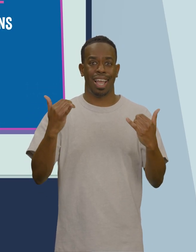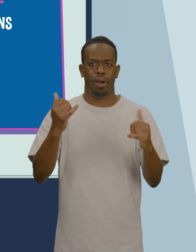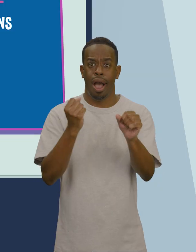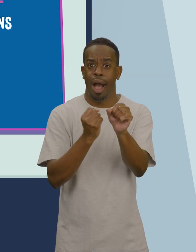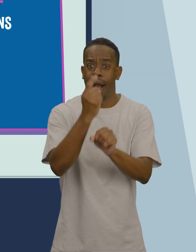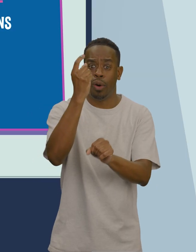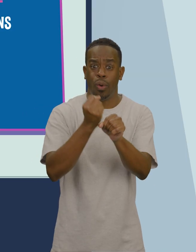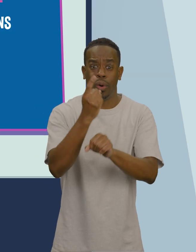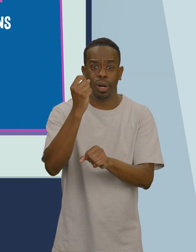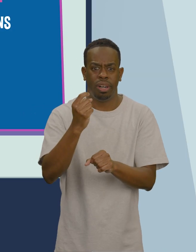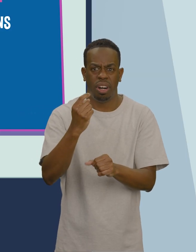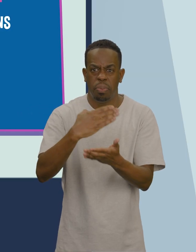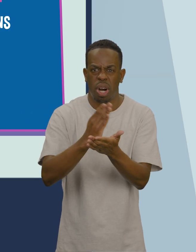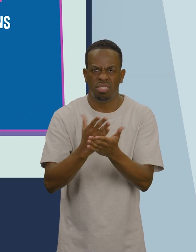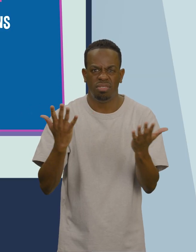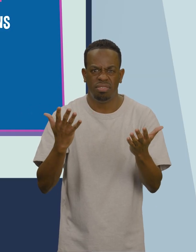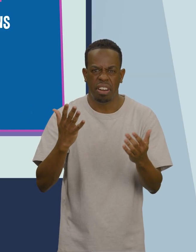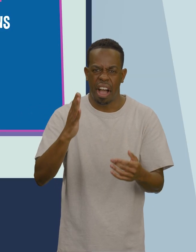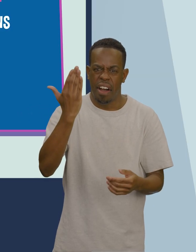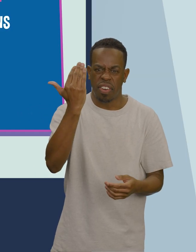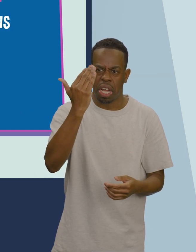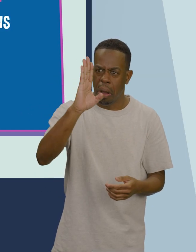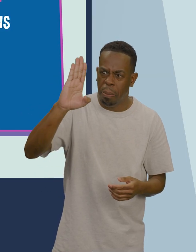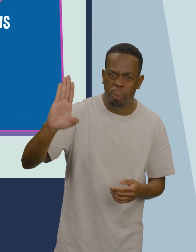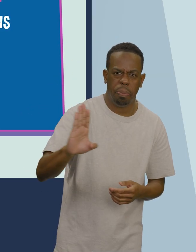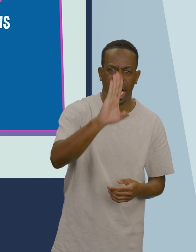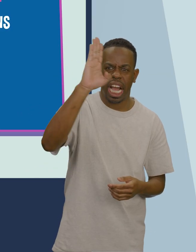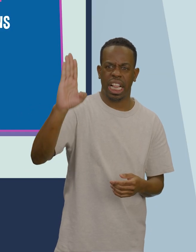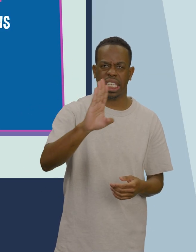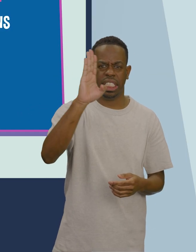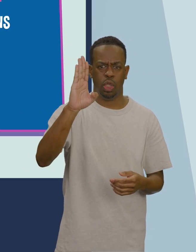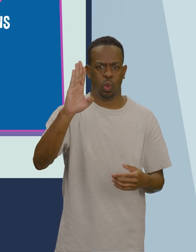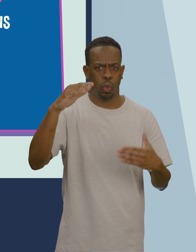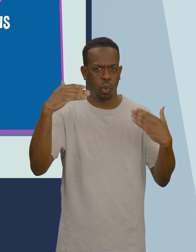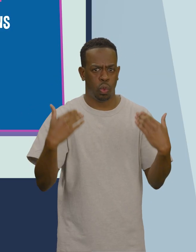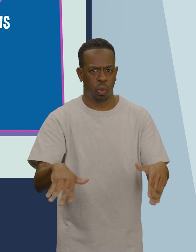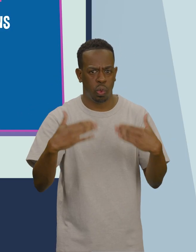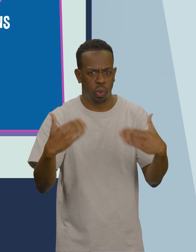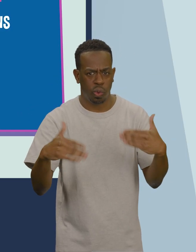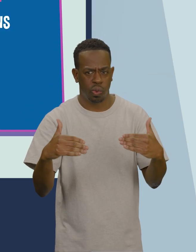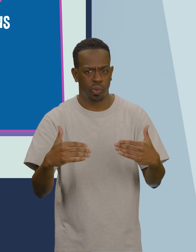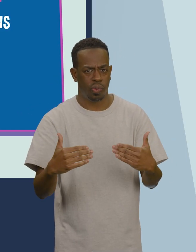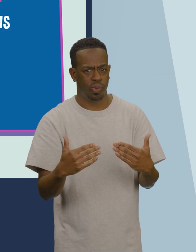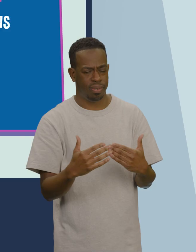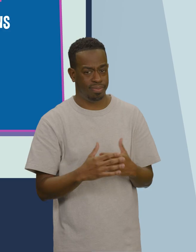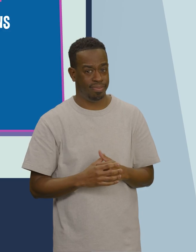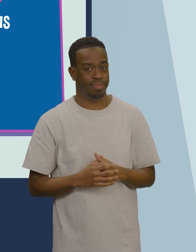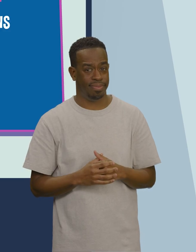And has an annual budget of almost $15 billion.